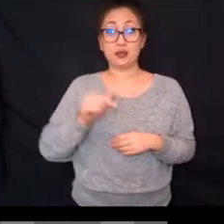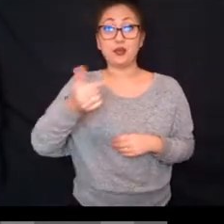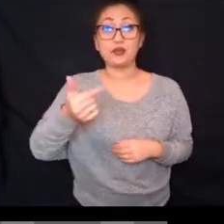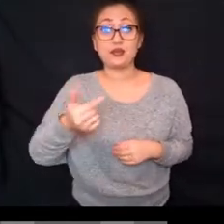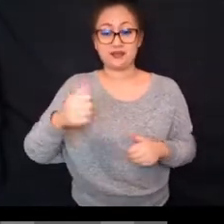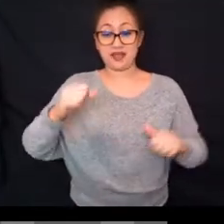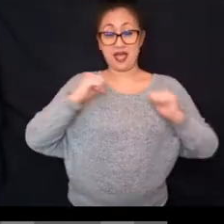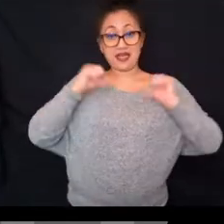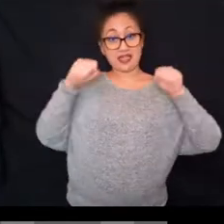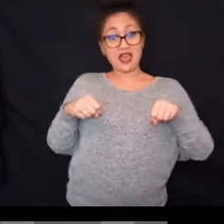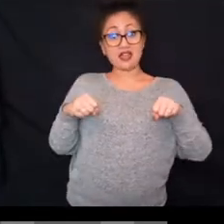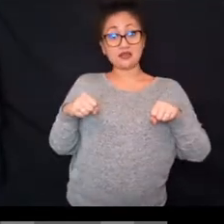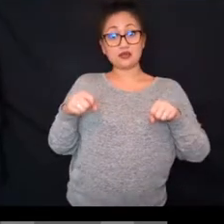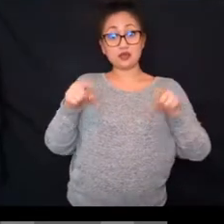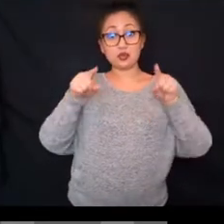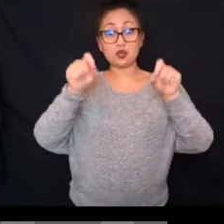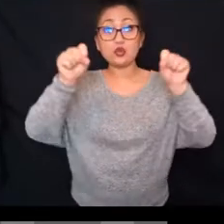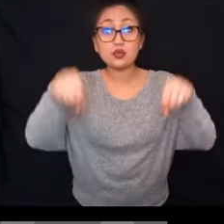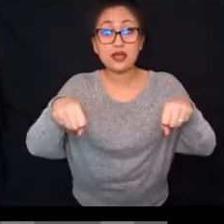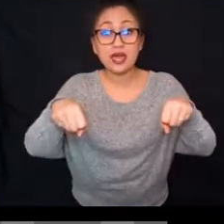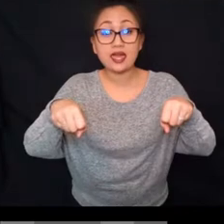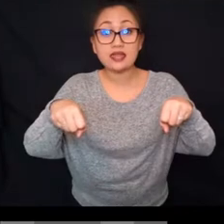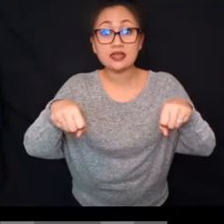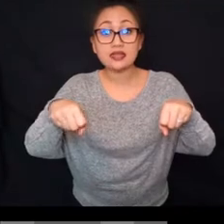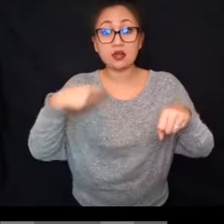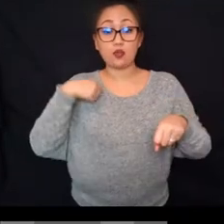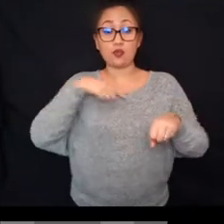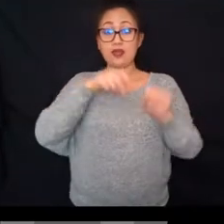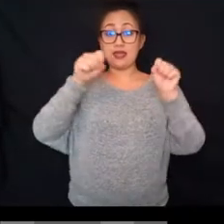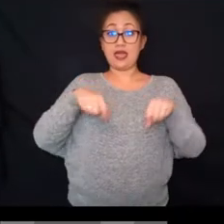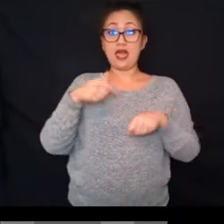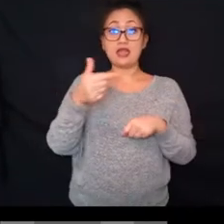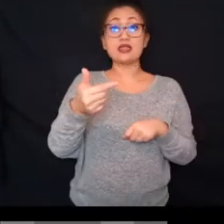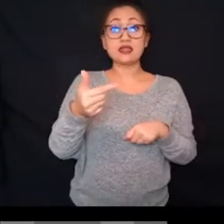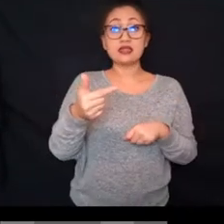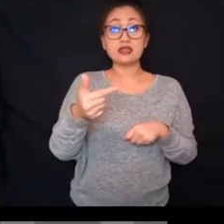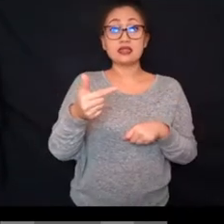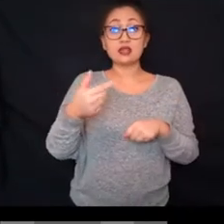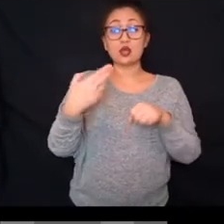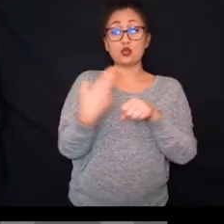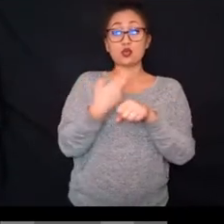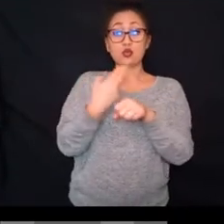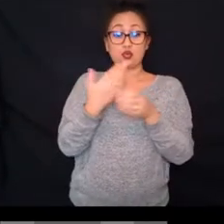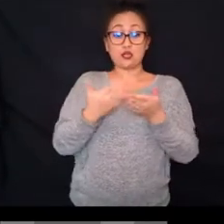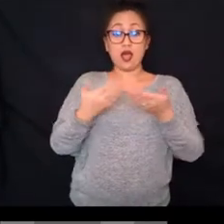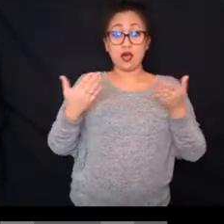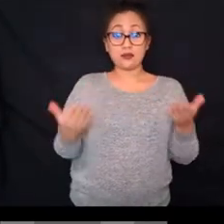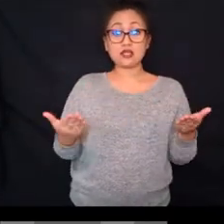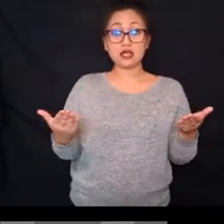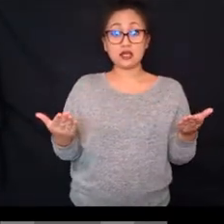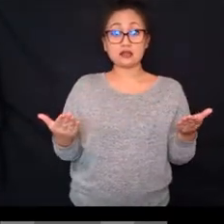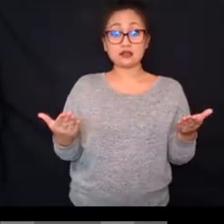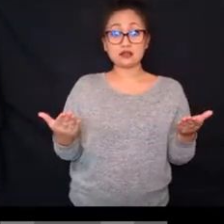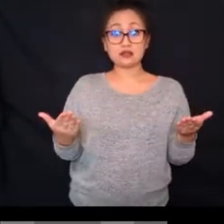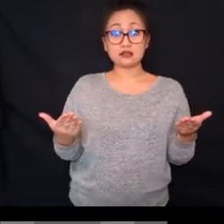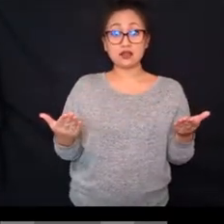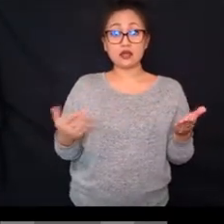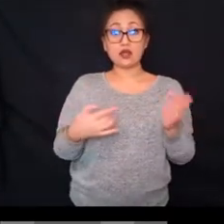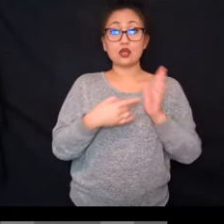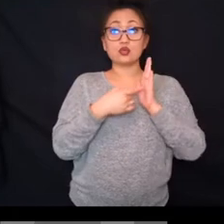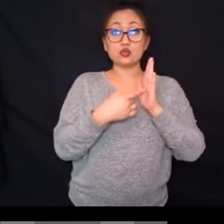I can. You can. We can. Use objects to show